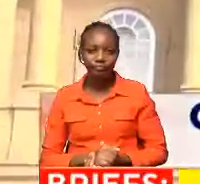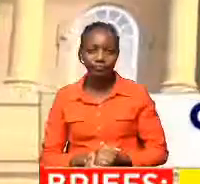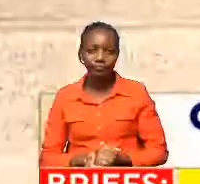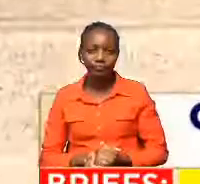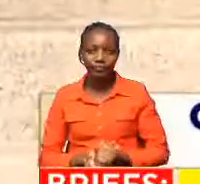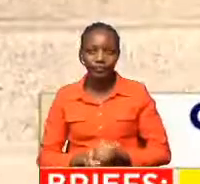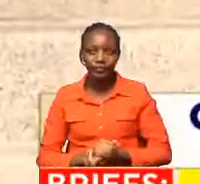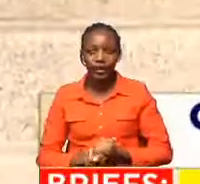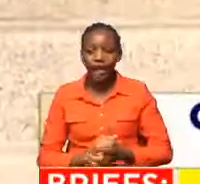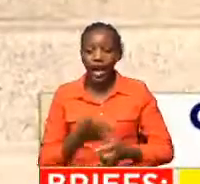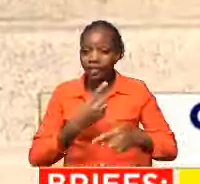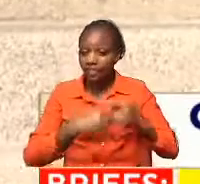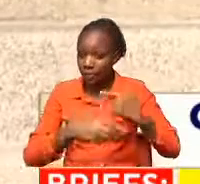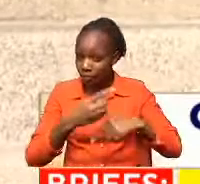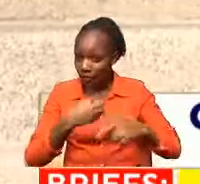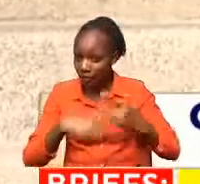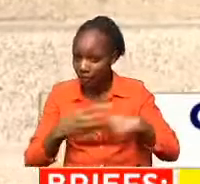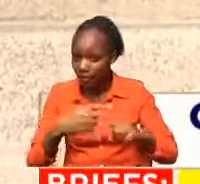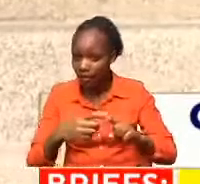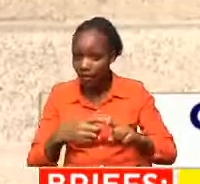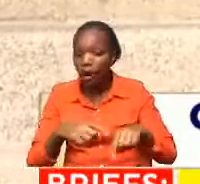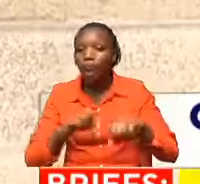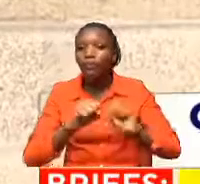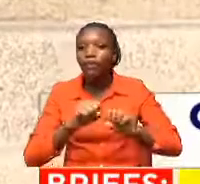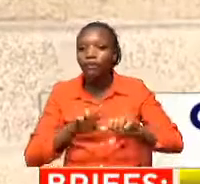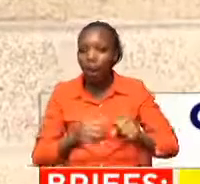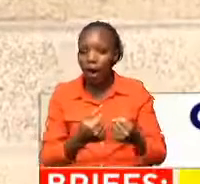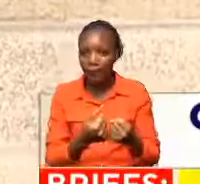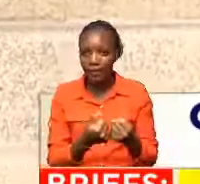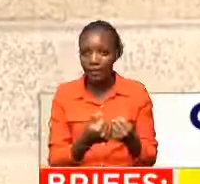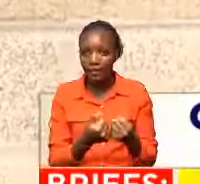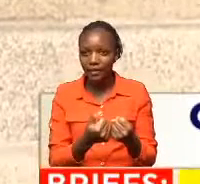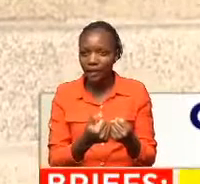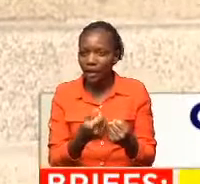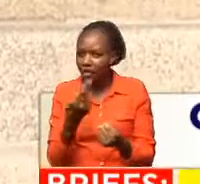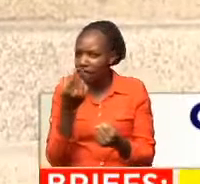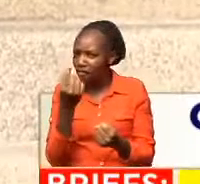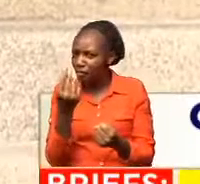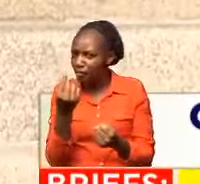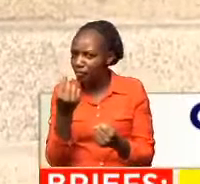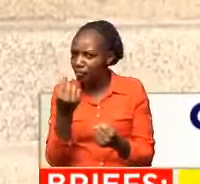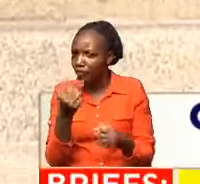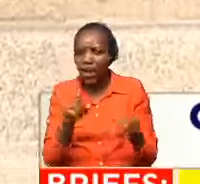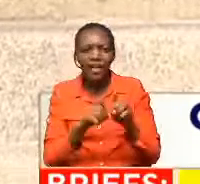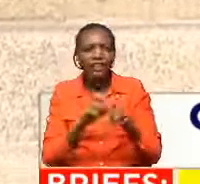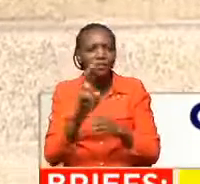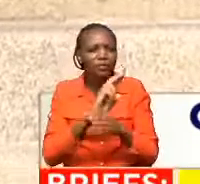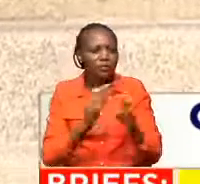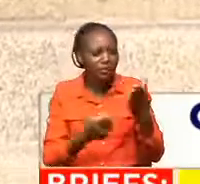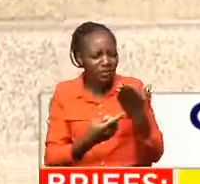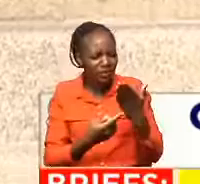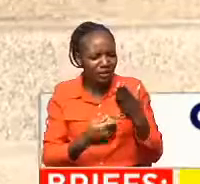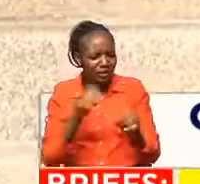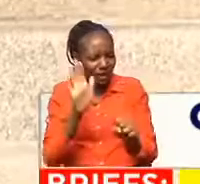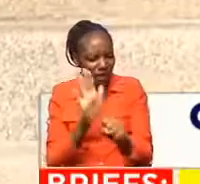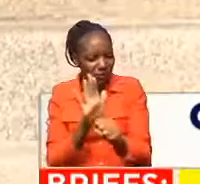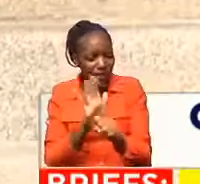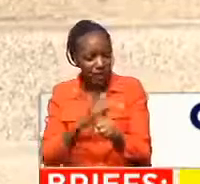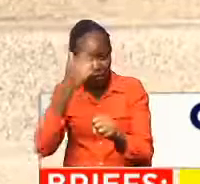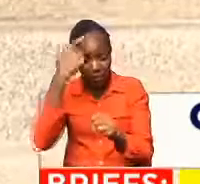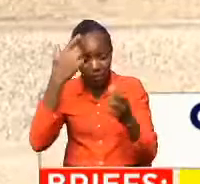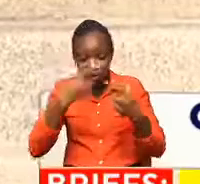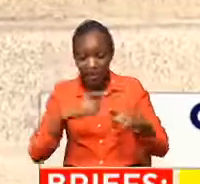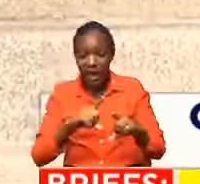The proceedings can only be conducted remotely through increased use of technology, since allowing